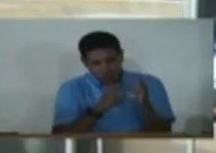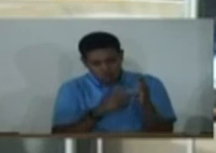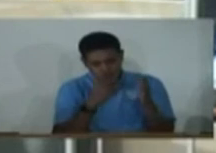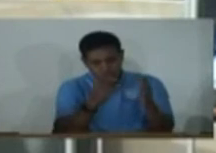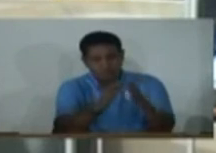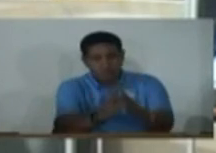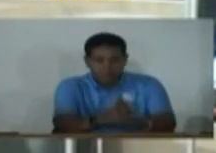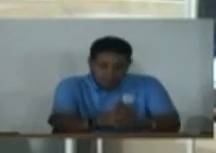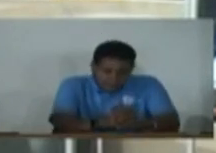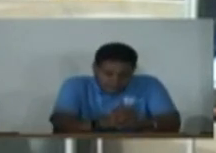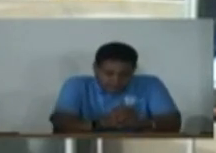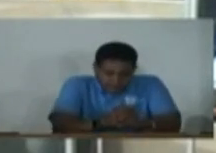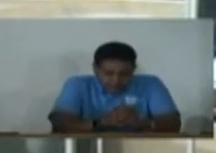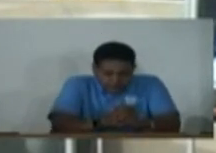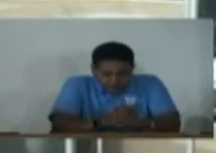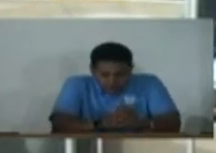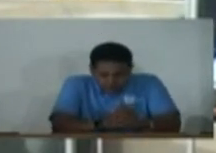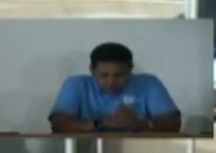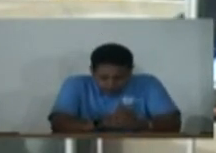protocols.